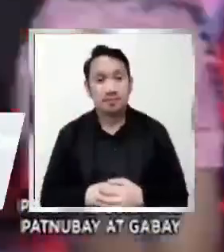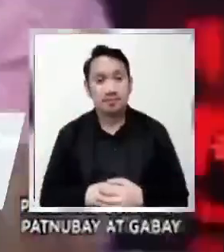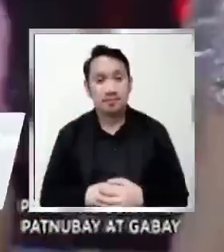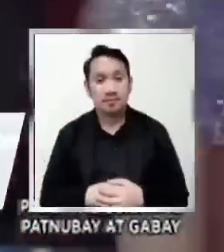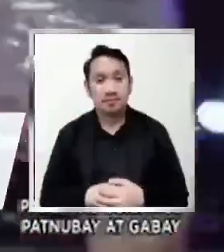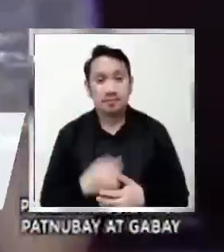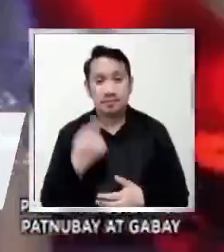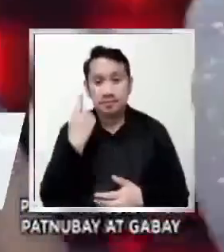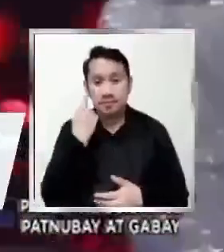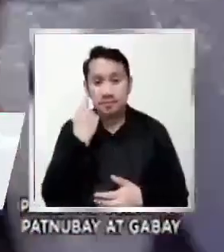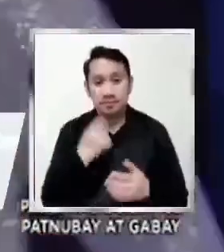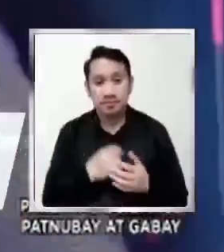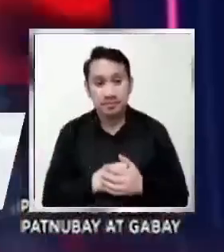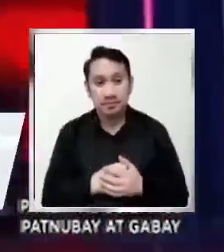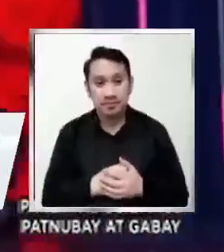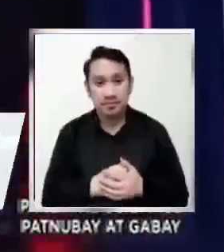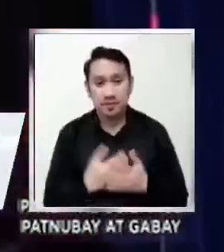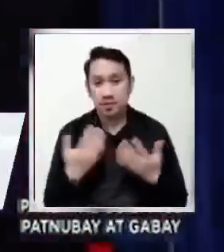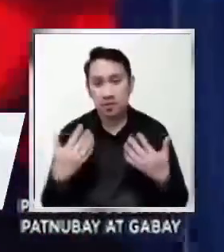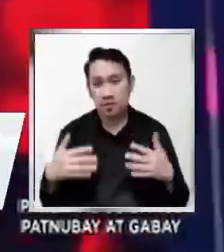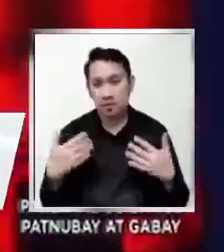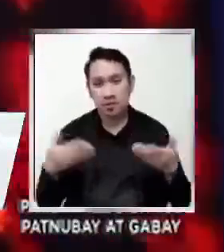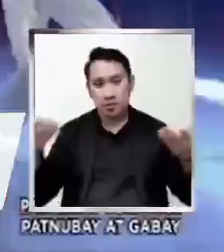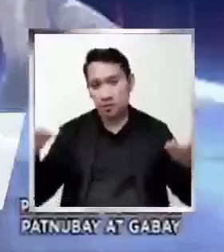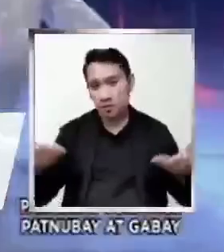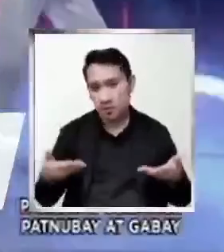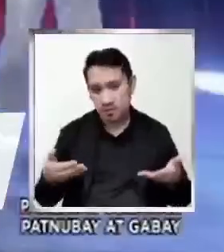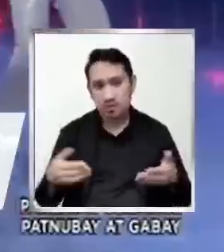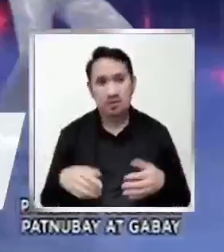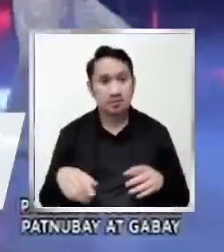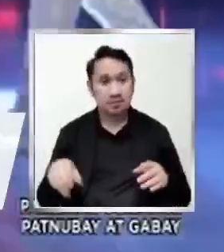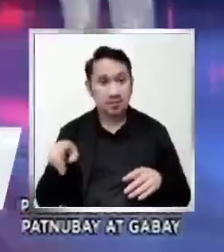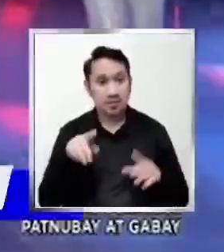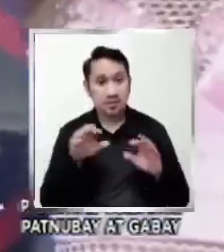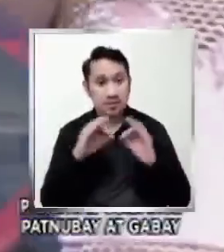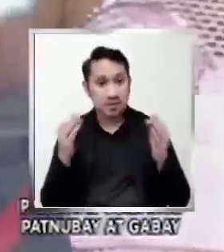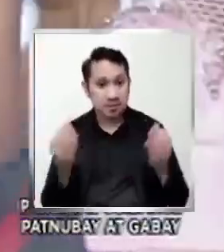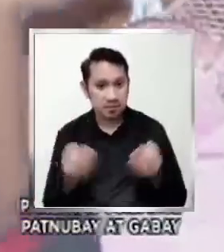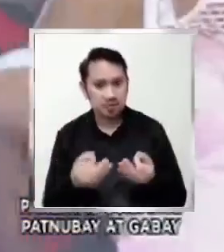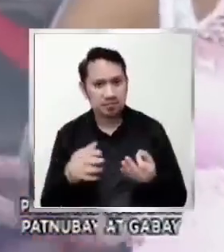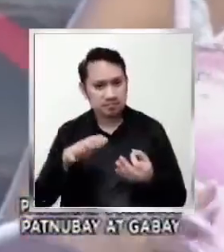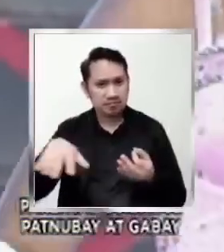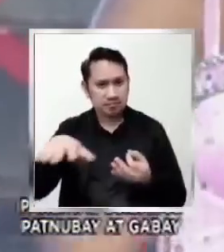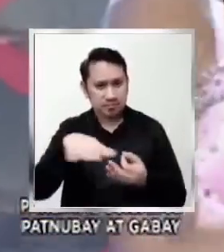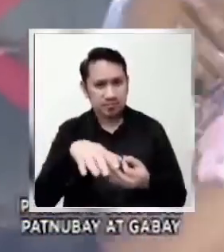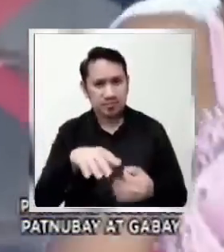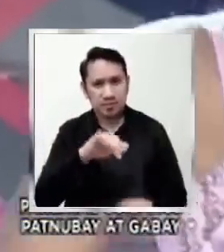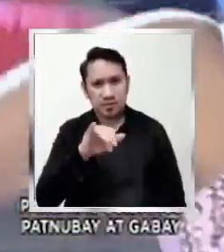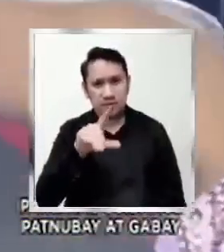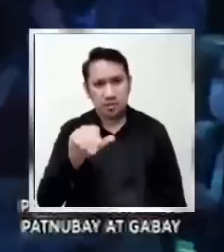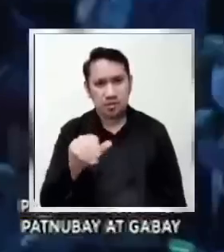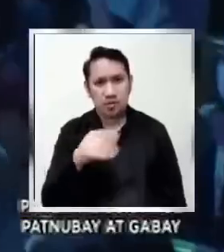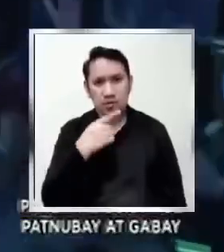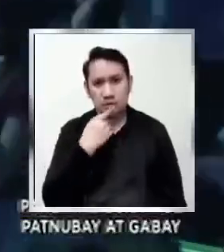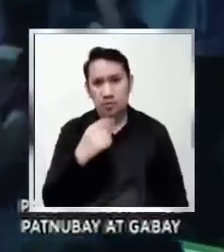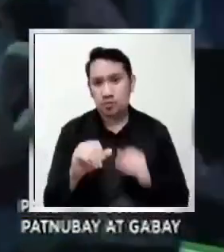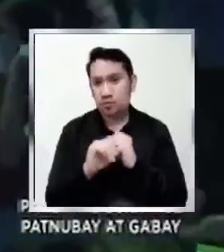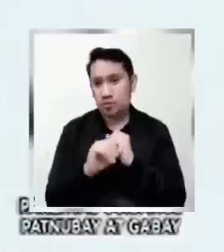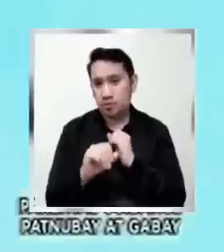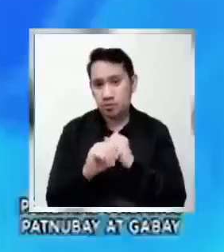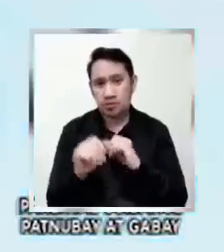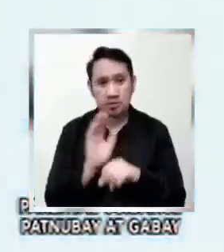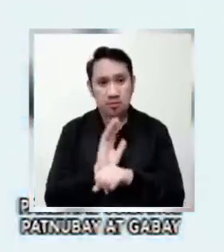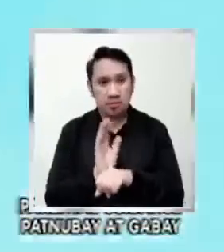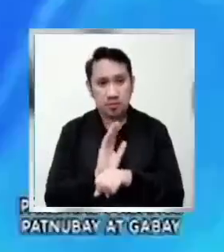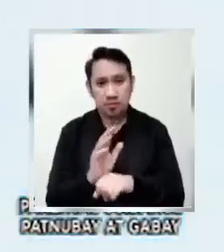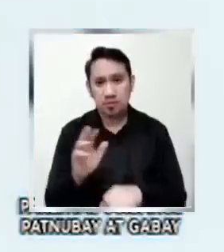kanina. Mainit na welcome ng It's Showtime family ang Madlang people, si Julie na nag-promote din ng movie nila ni River